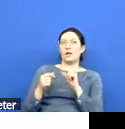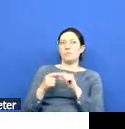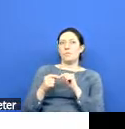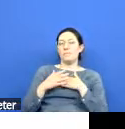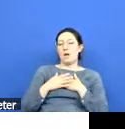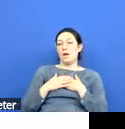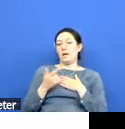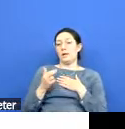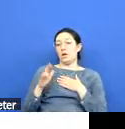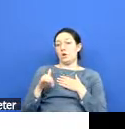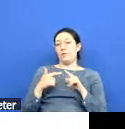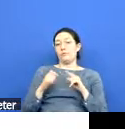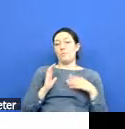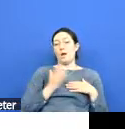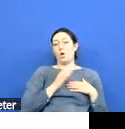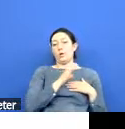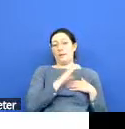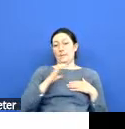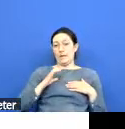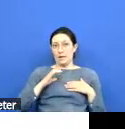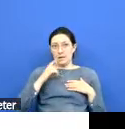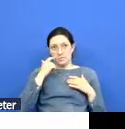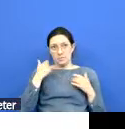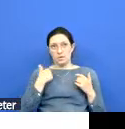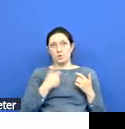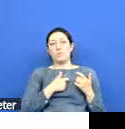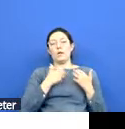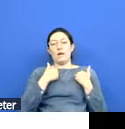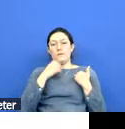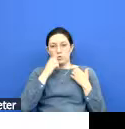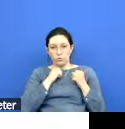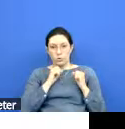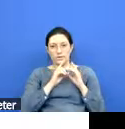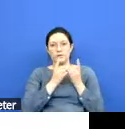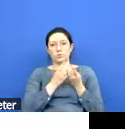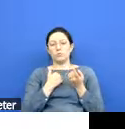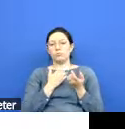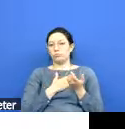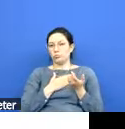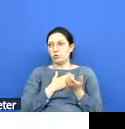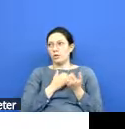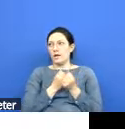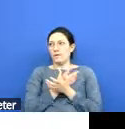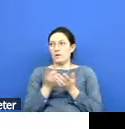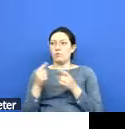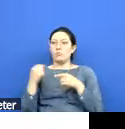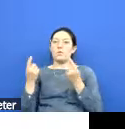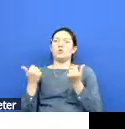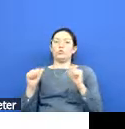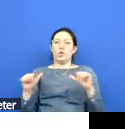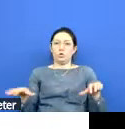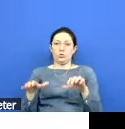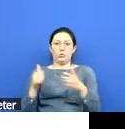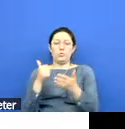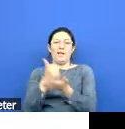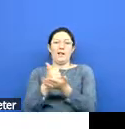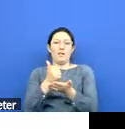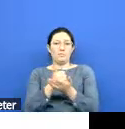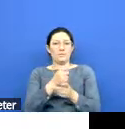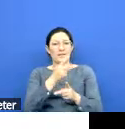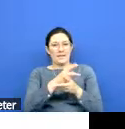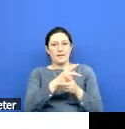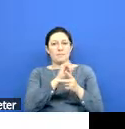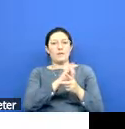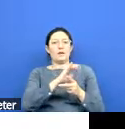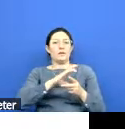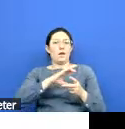from our committee standpoint, because we had the historic district, we appreciate everything you've been trying to do to help keep it in